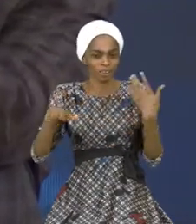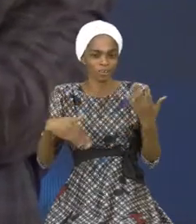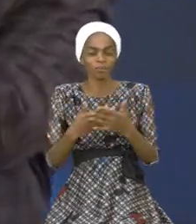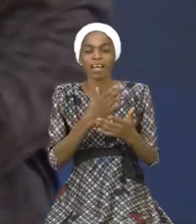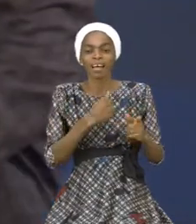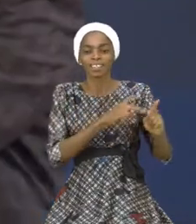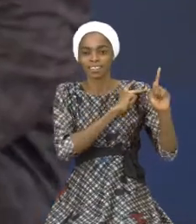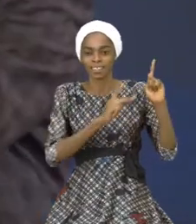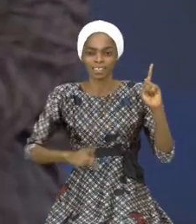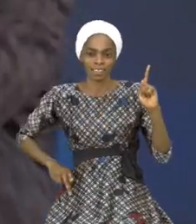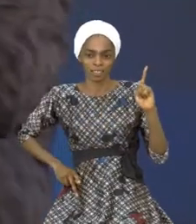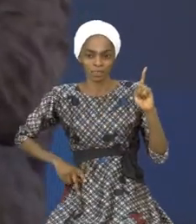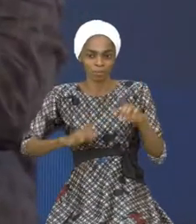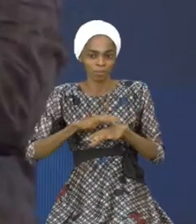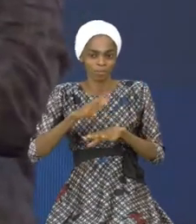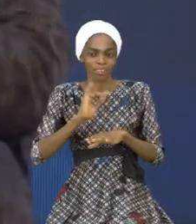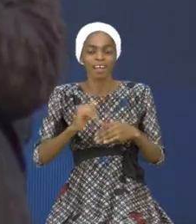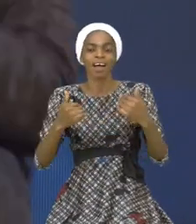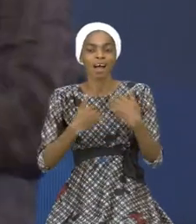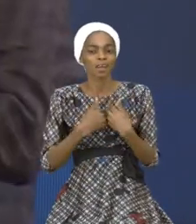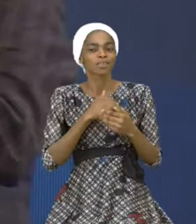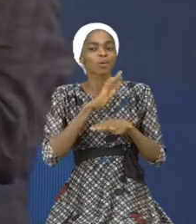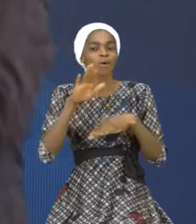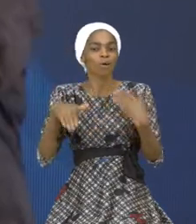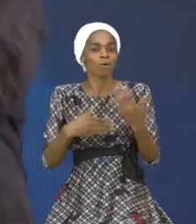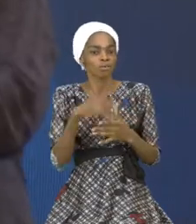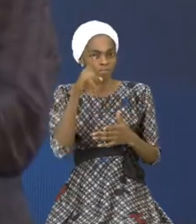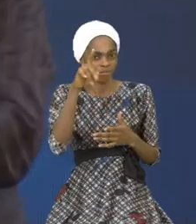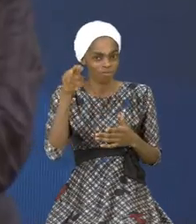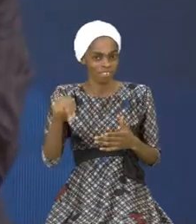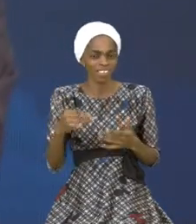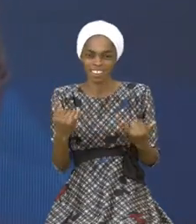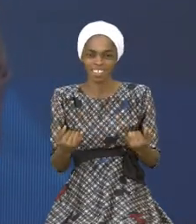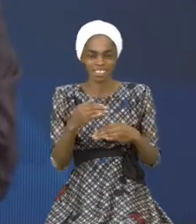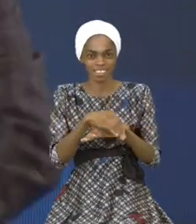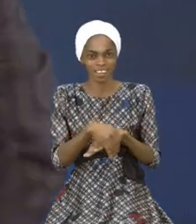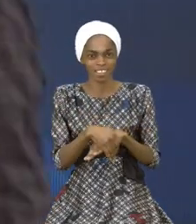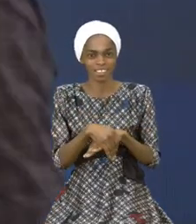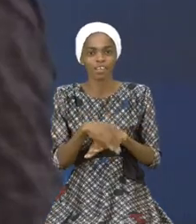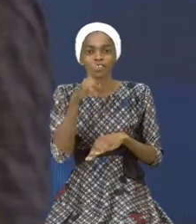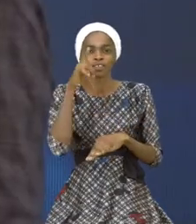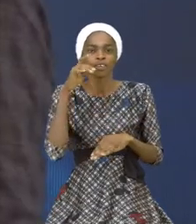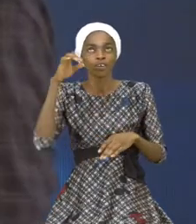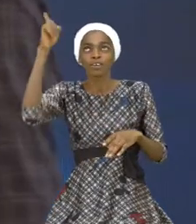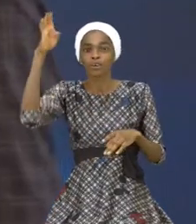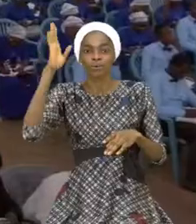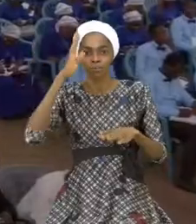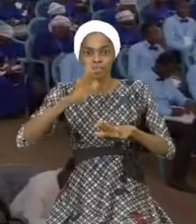kingdom has all that you need. Tonight, it will satisfy